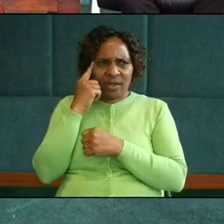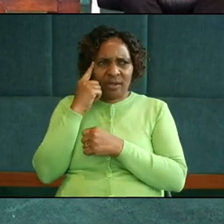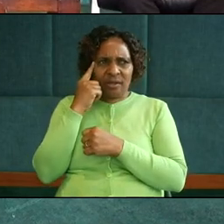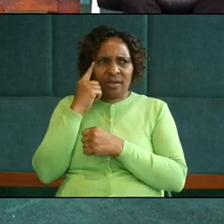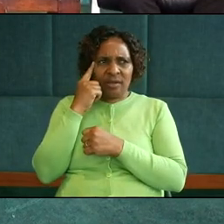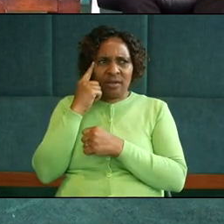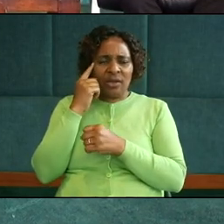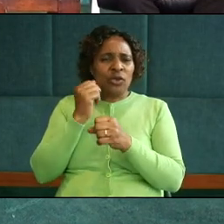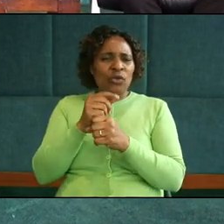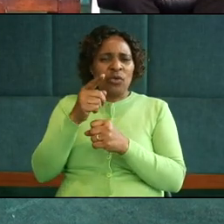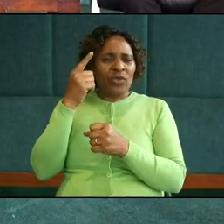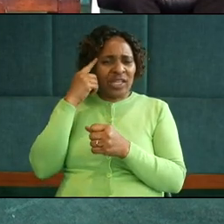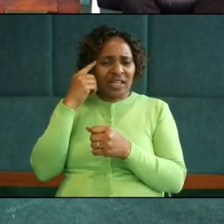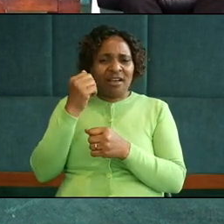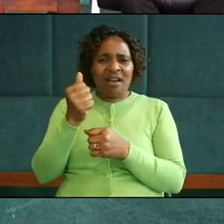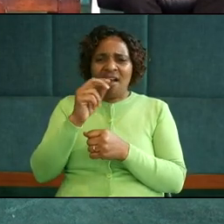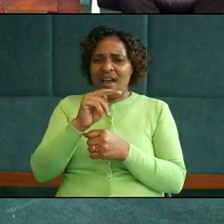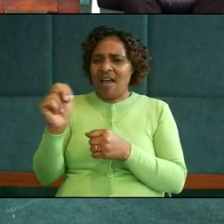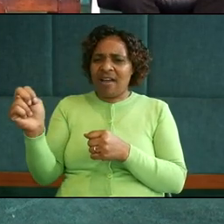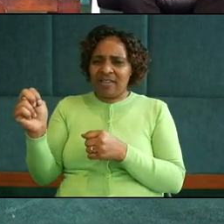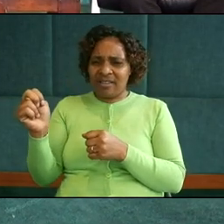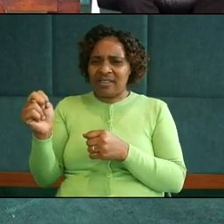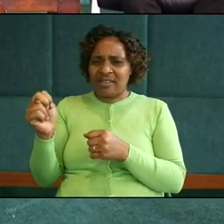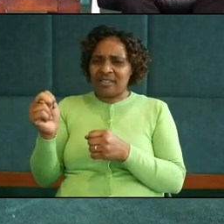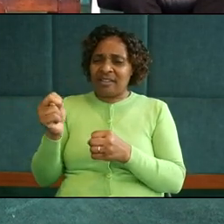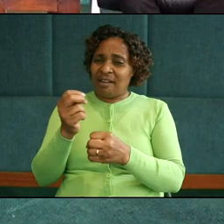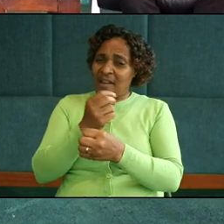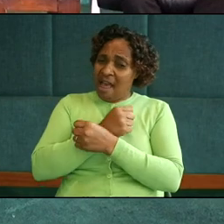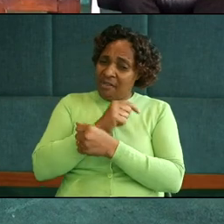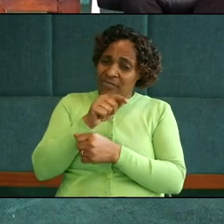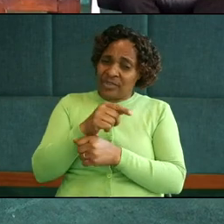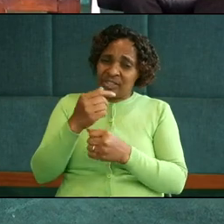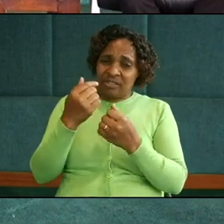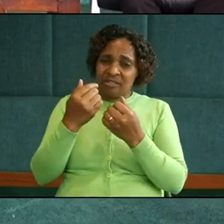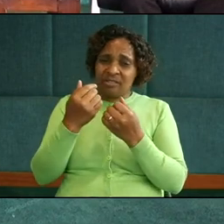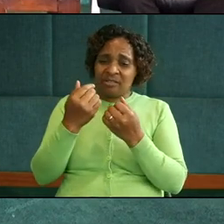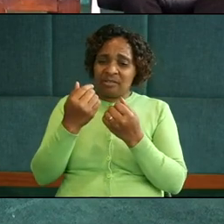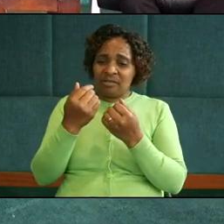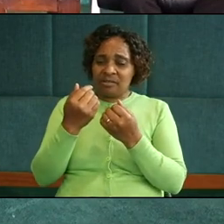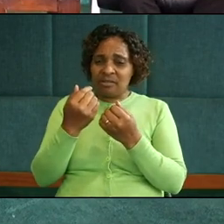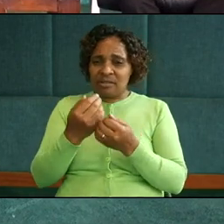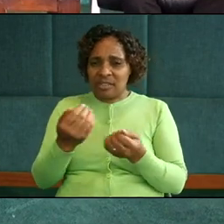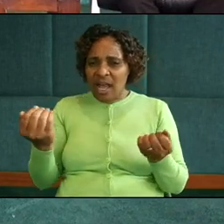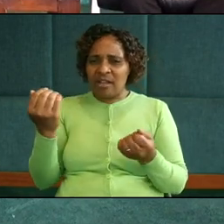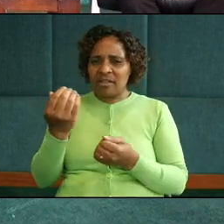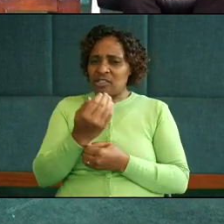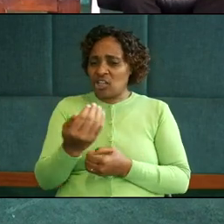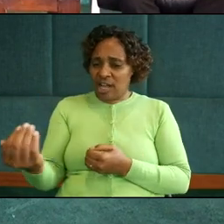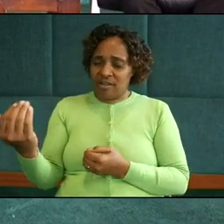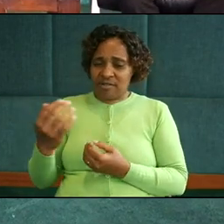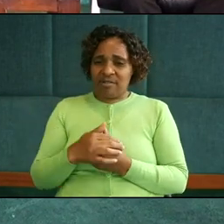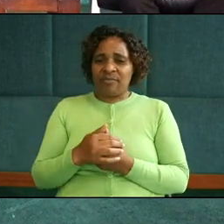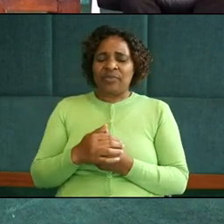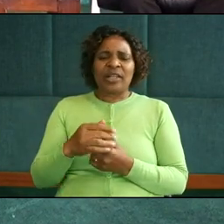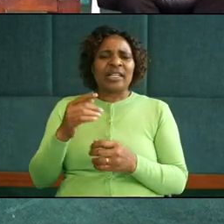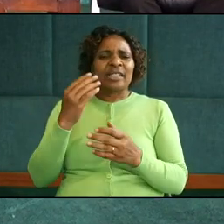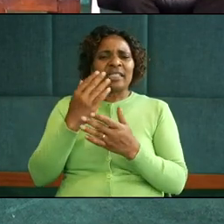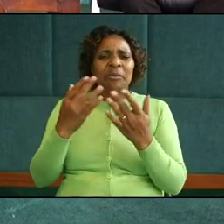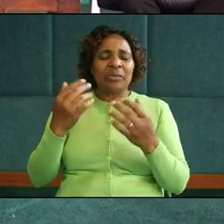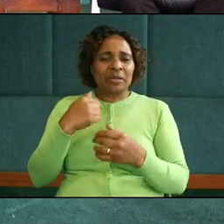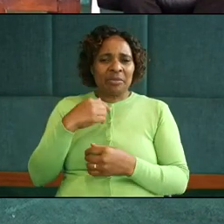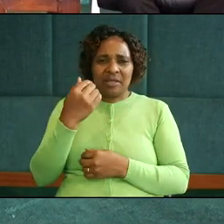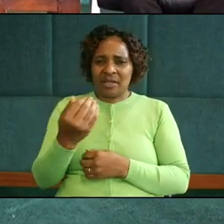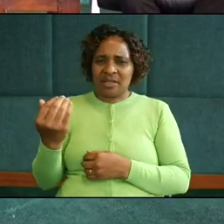that Hannah deserved that child, or was it grace? I think the thing would be, like, what